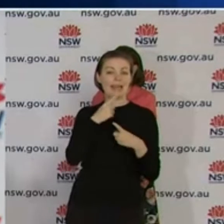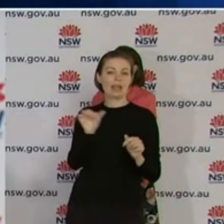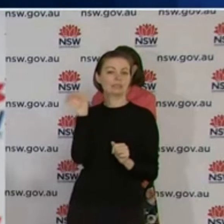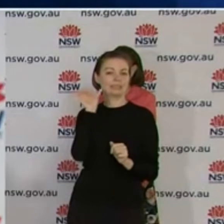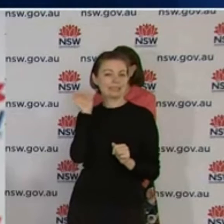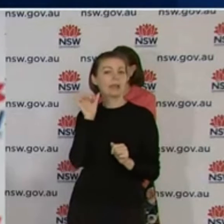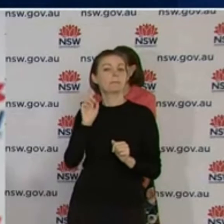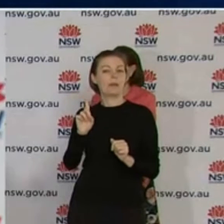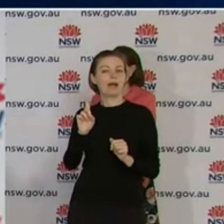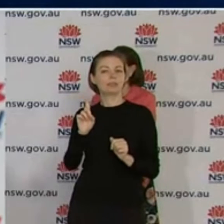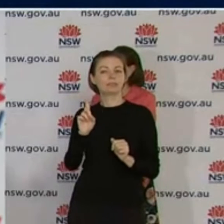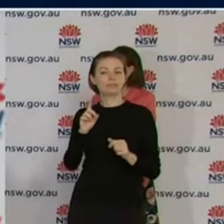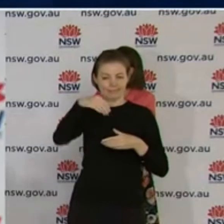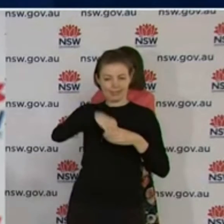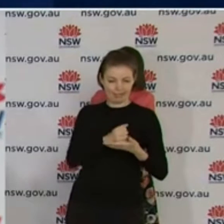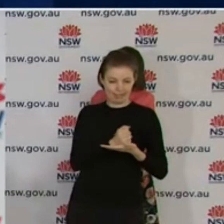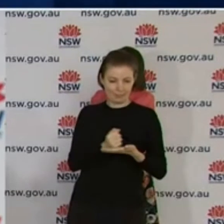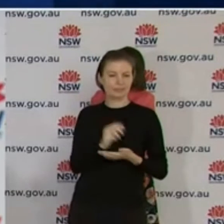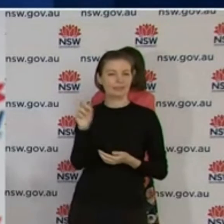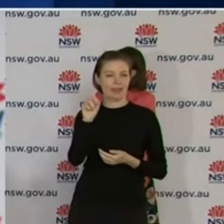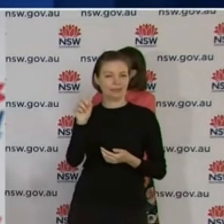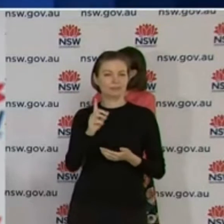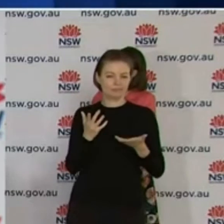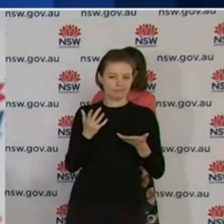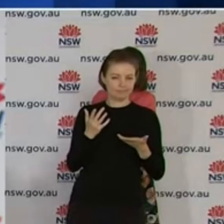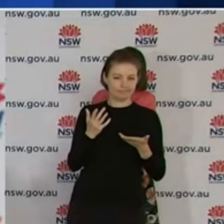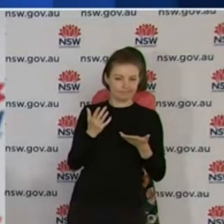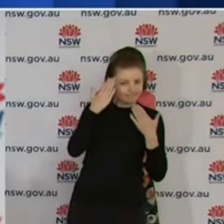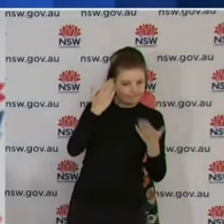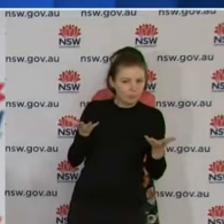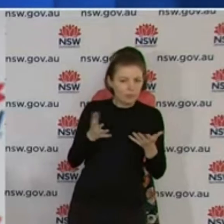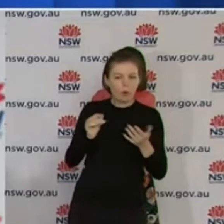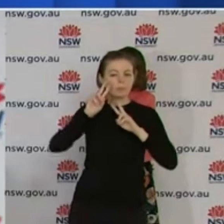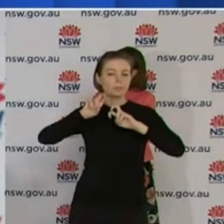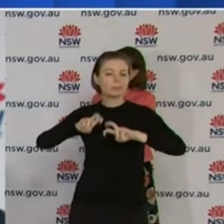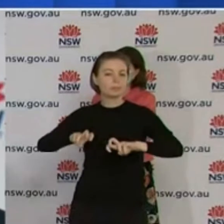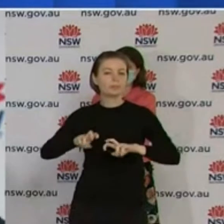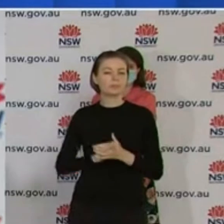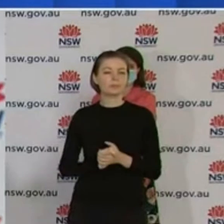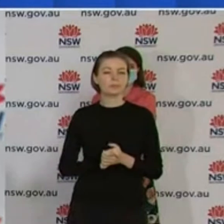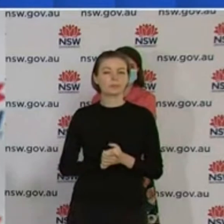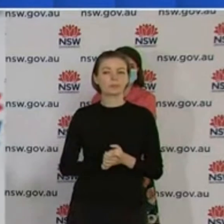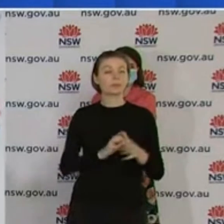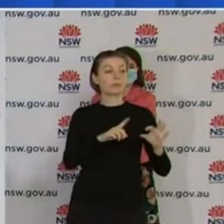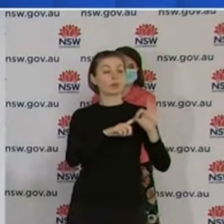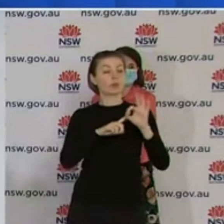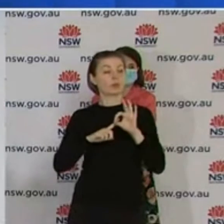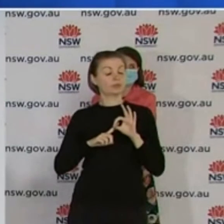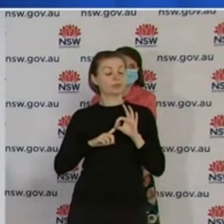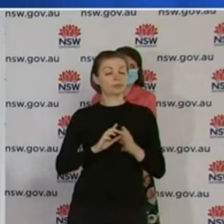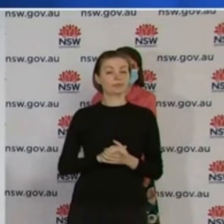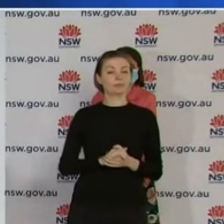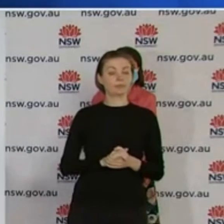included in today's number, and the source of the investigation remains underway. Thanks very much. Doctor, if I could just ask you